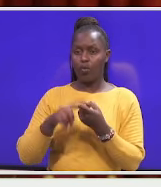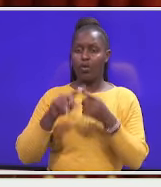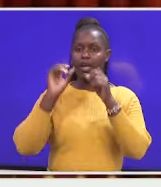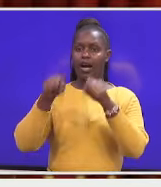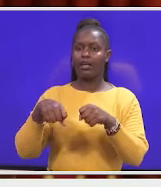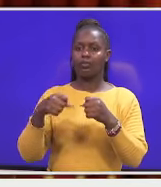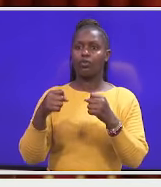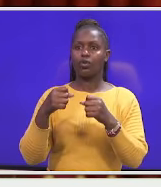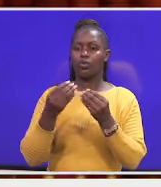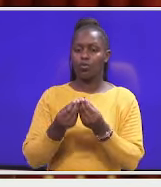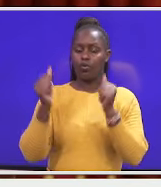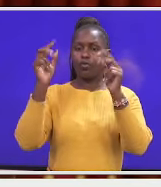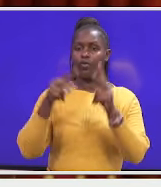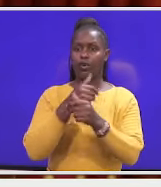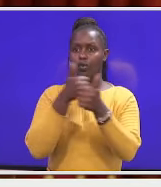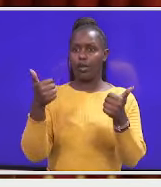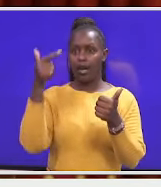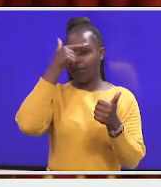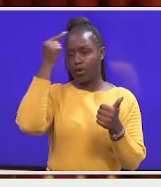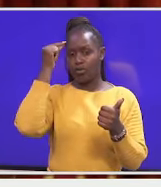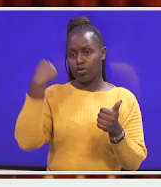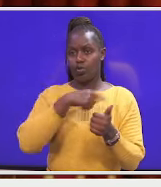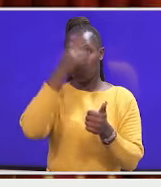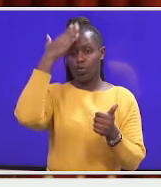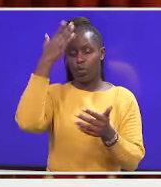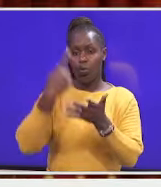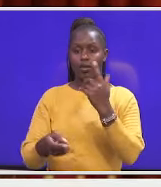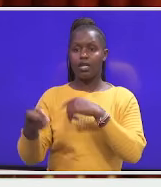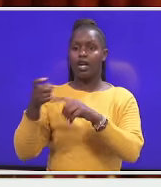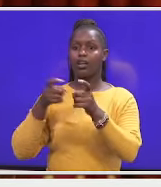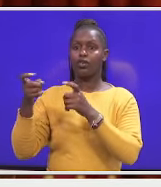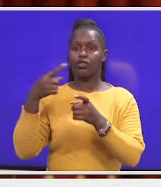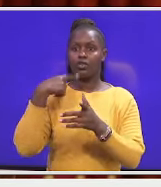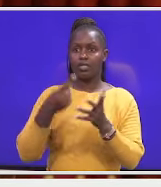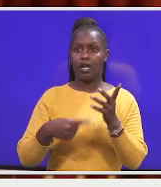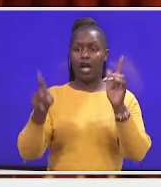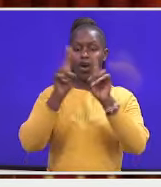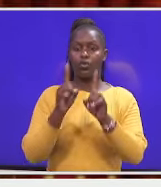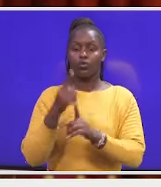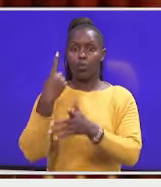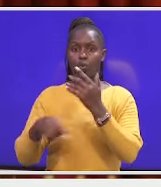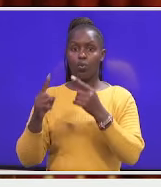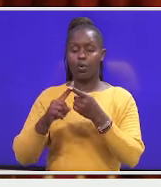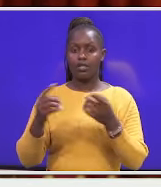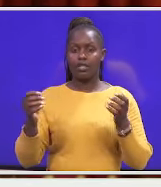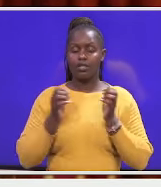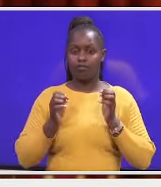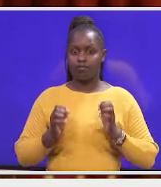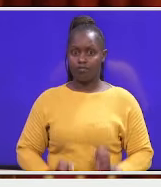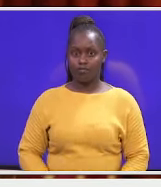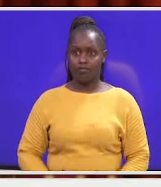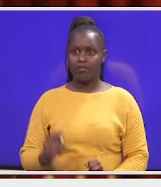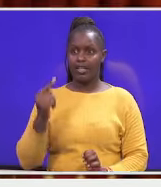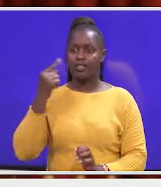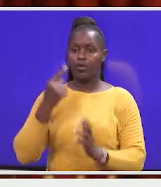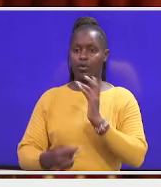and appointed to the IG, because we know what is the regulation says, what is the conduct, how is the police supposed to conduct itself.